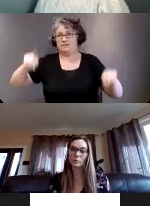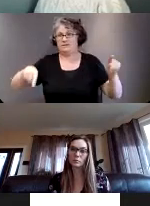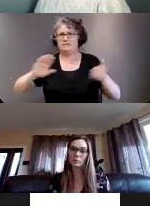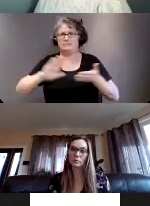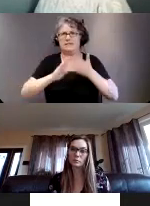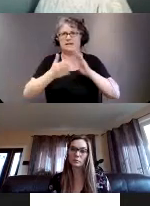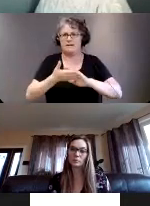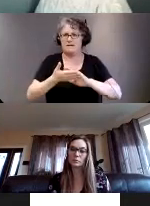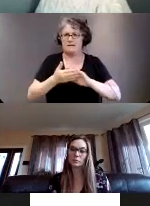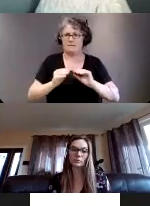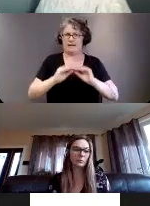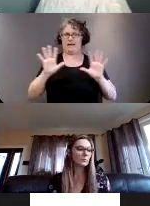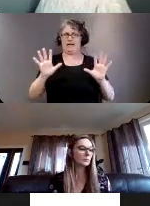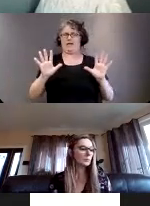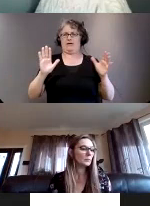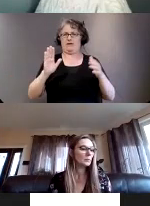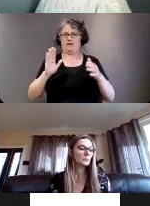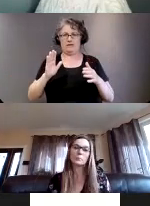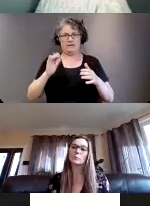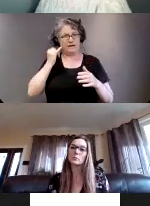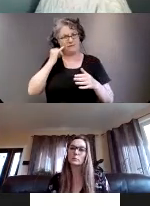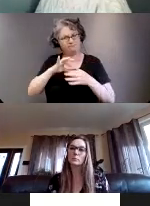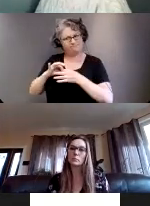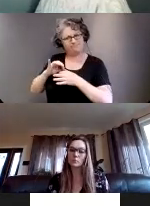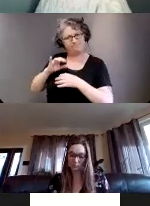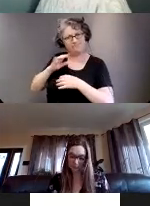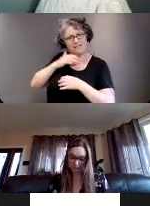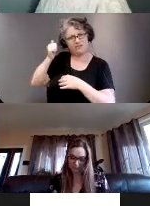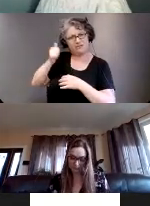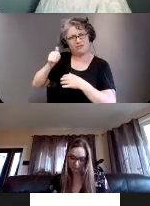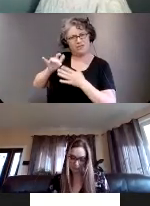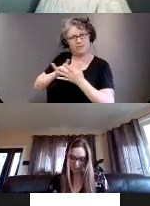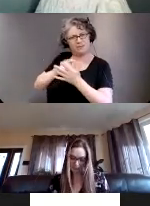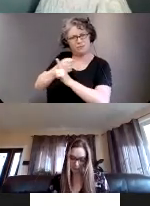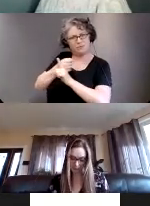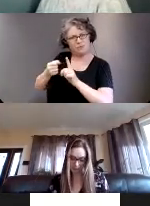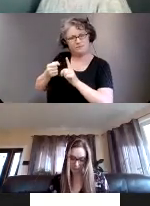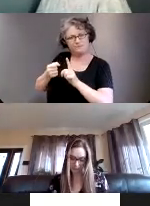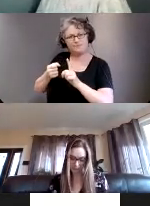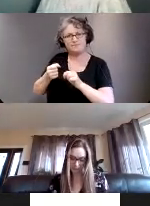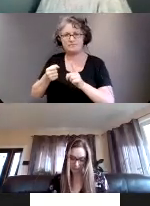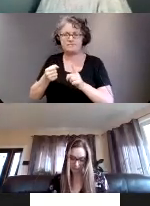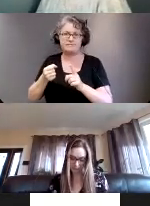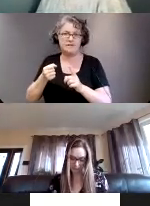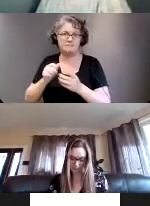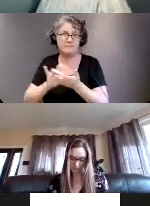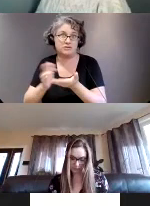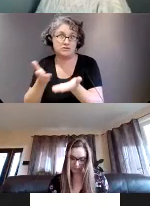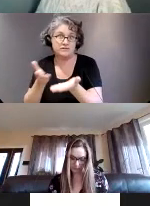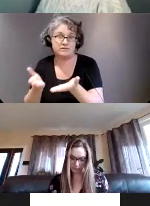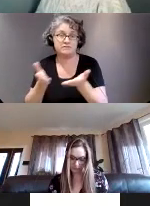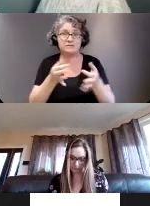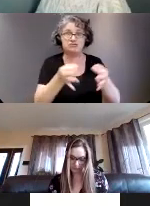very clear when we look at elder abuse and specifically older adults and sometimes medical services and also justice